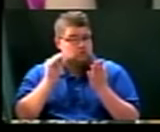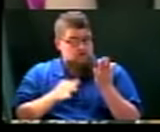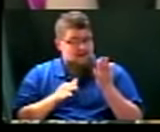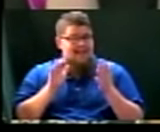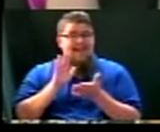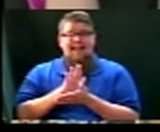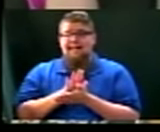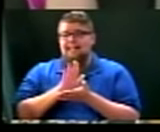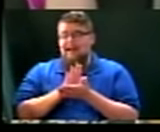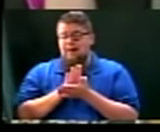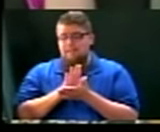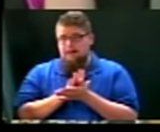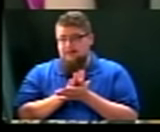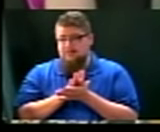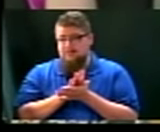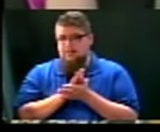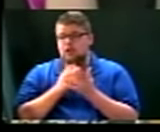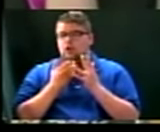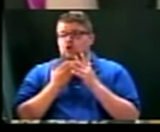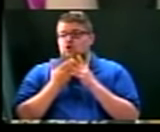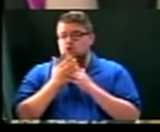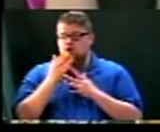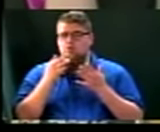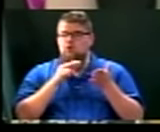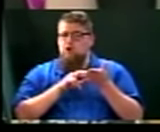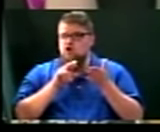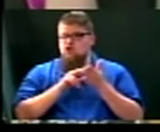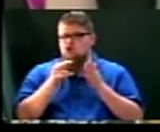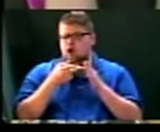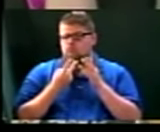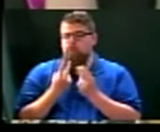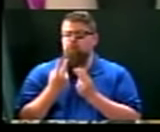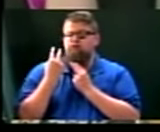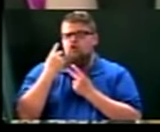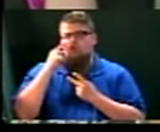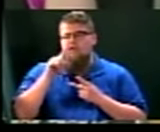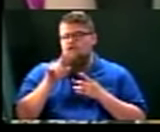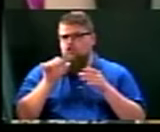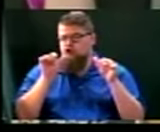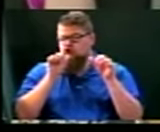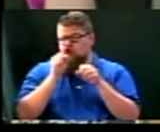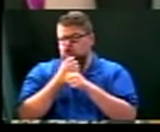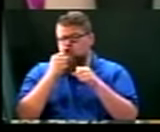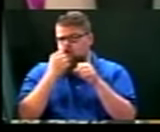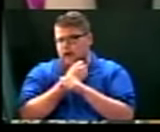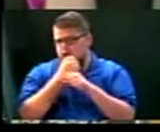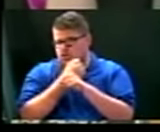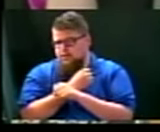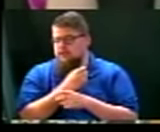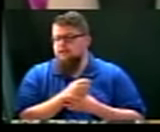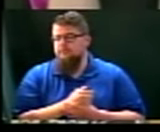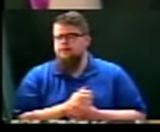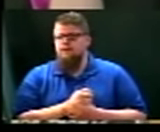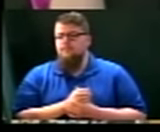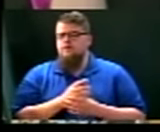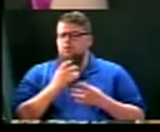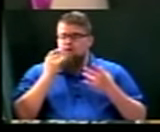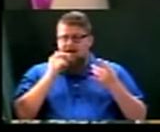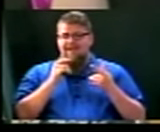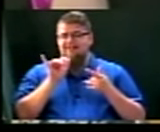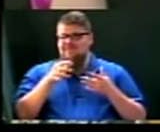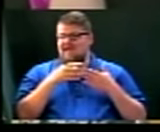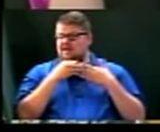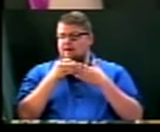academics and success, through the effective use of research-based strategies. At this time, Ridgedale School is led by Principal Diana